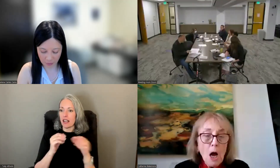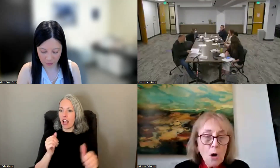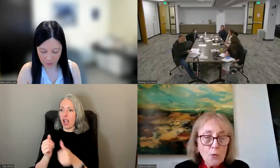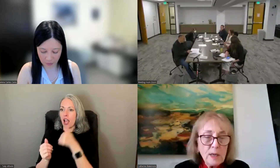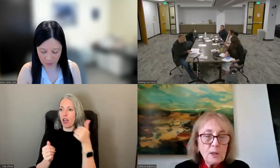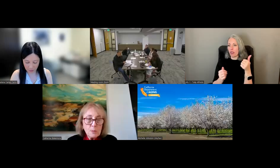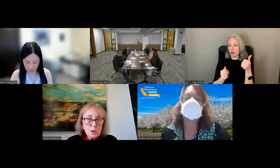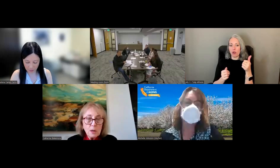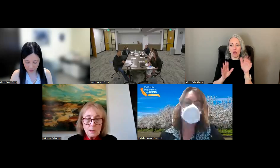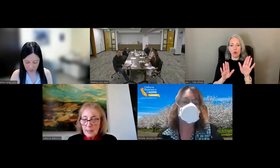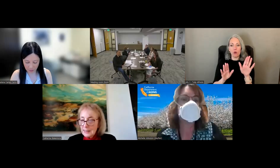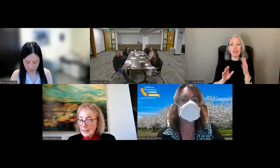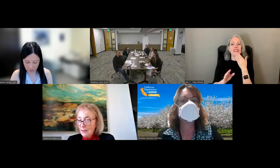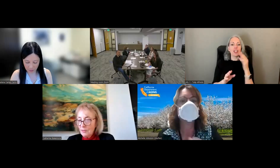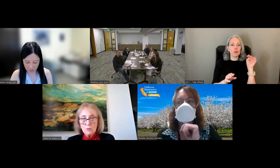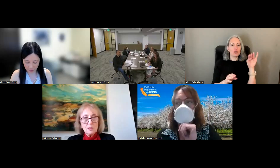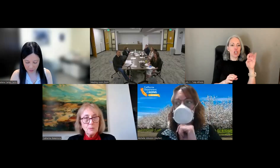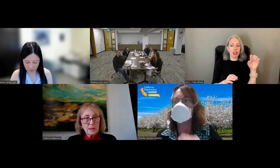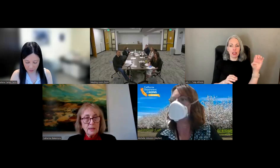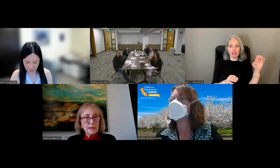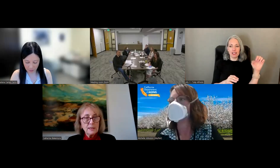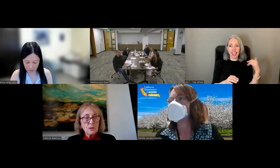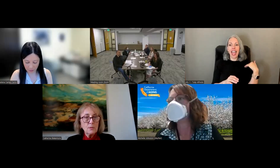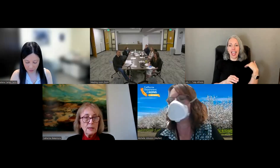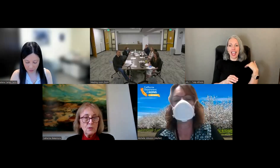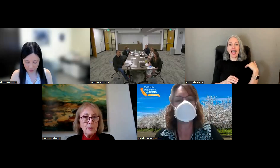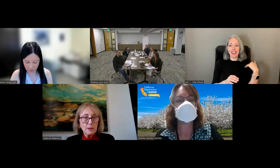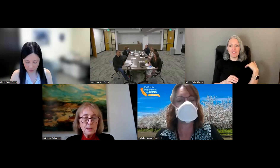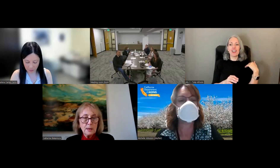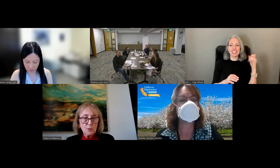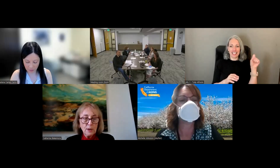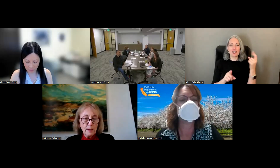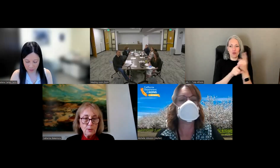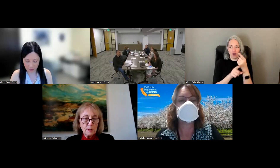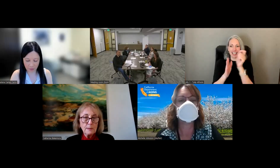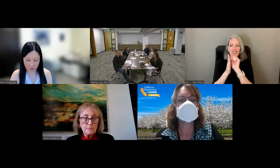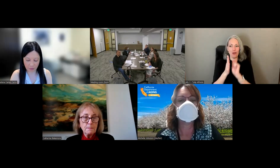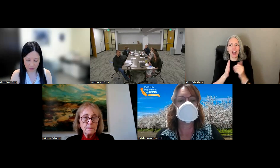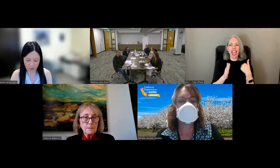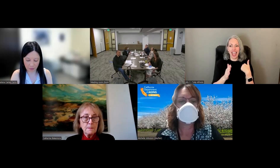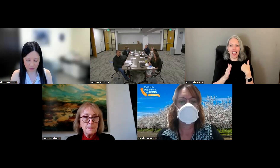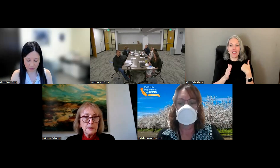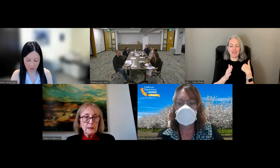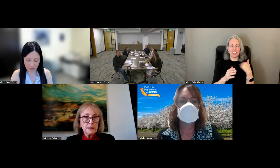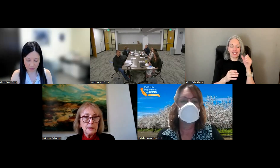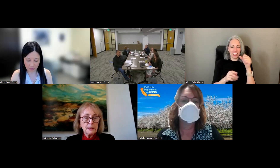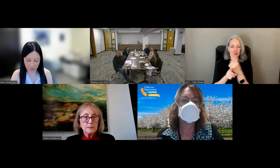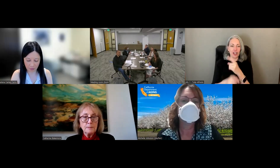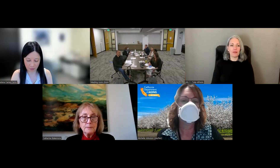population. Oh, thank you, Michelle. Yes, I have a note somewhere that said that. So that's fabulous. Thank you for capturing that.